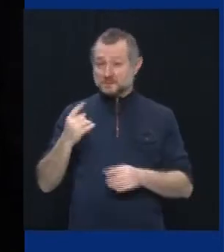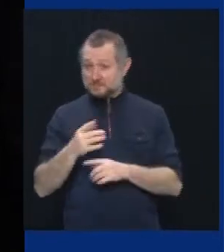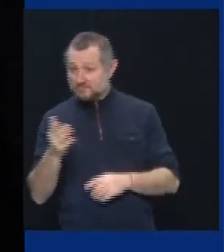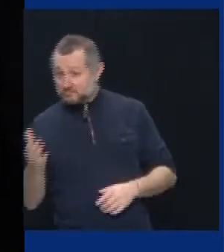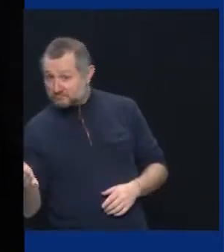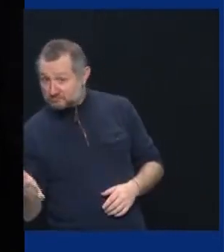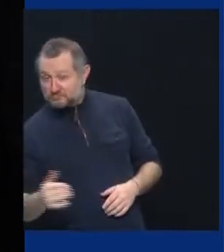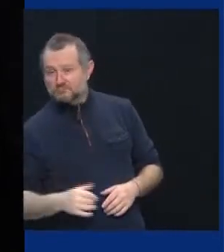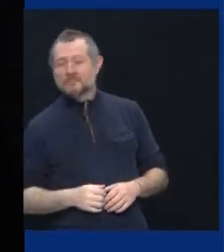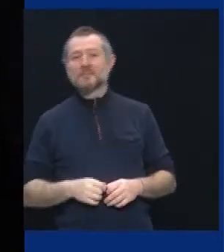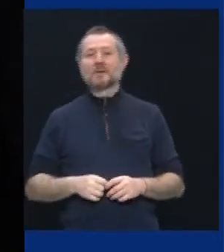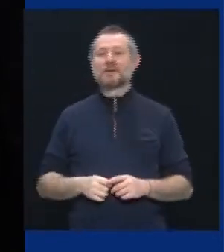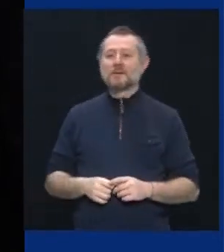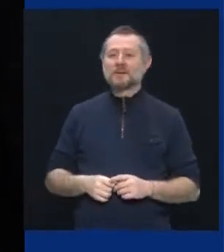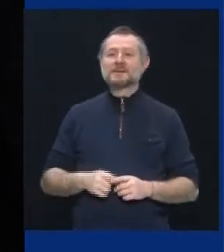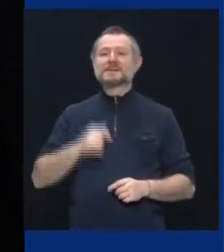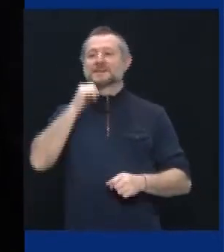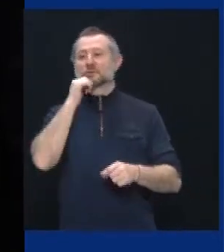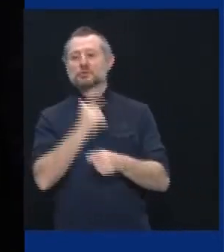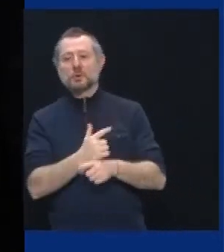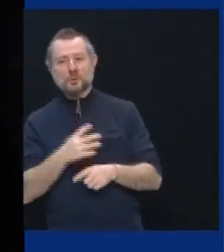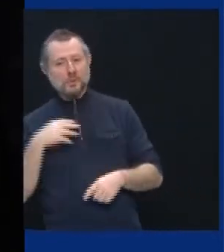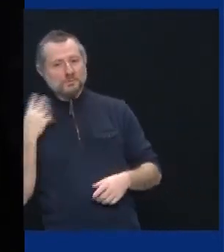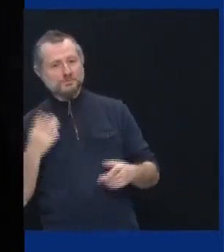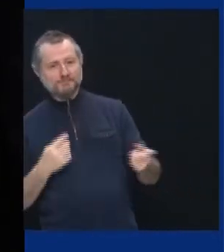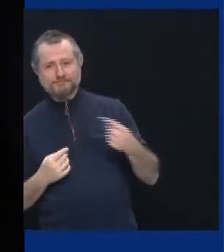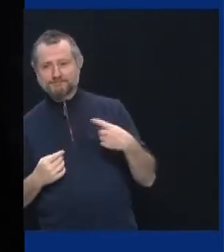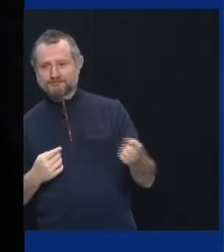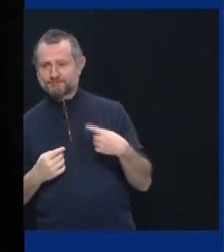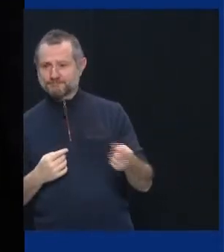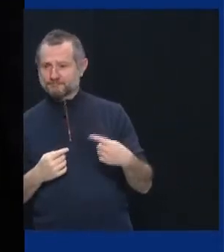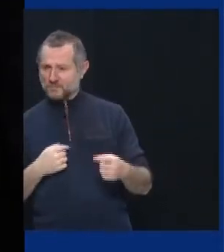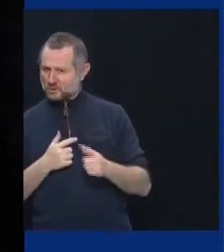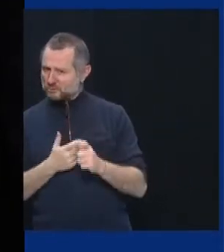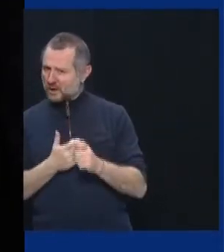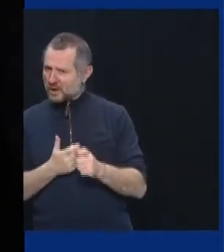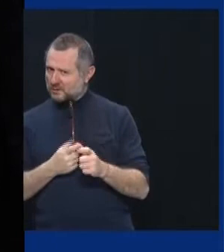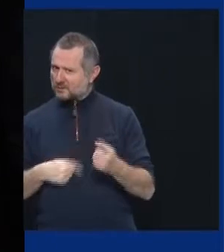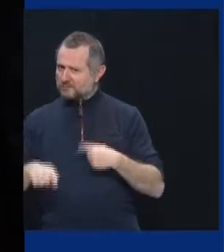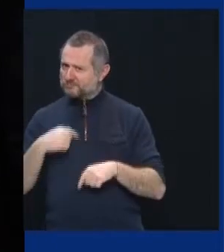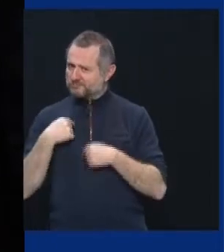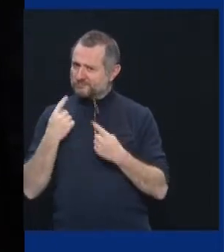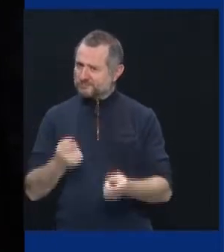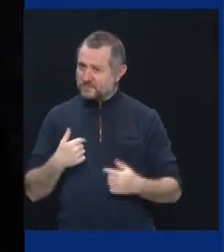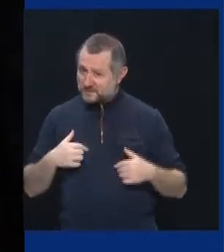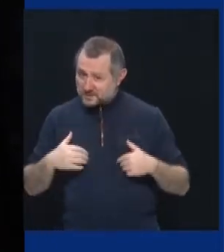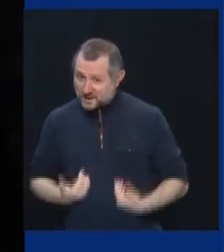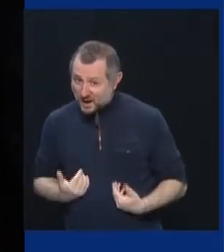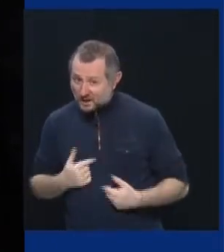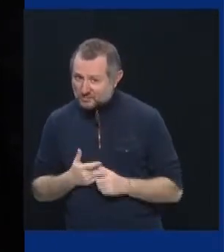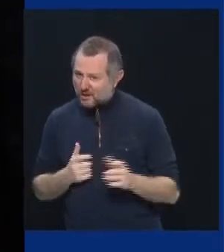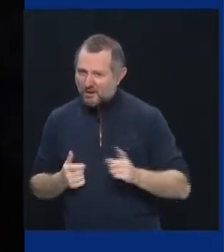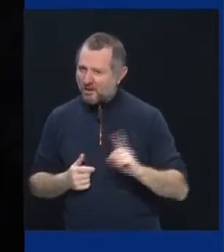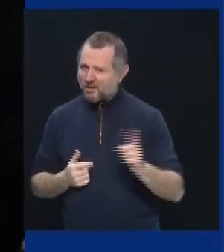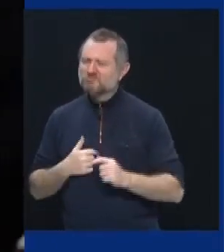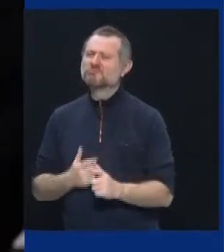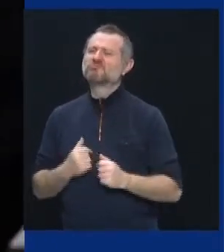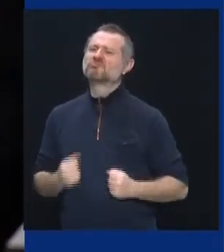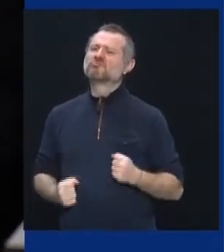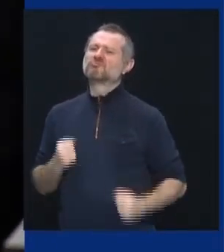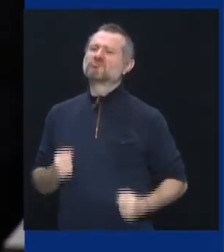addresses. Sister Washington, you and I have been running a long time. Ain't got tired yet. When they didn't want us in the